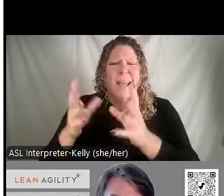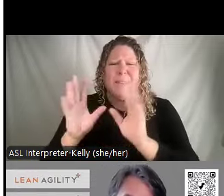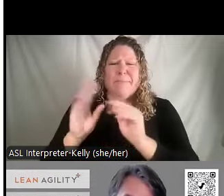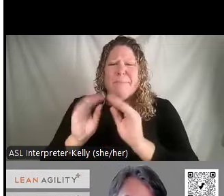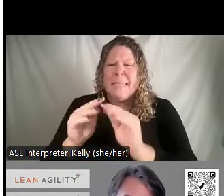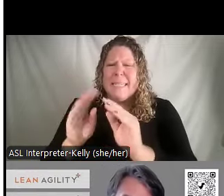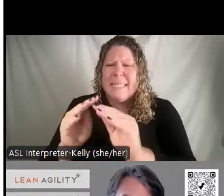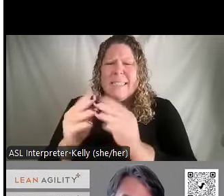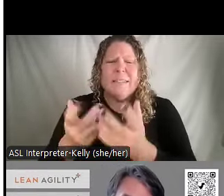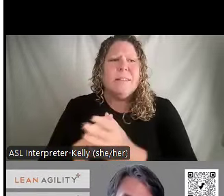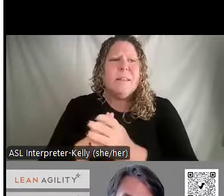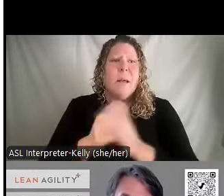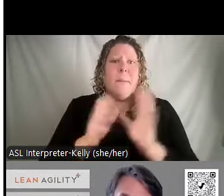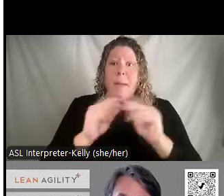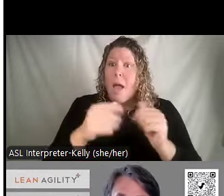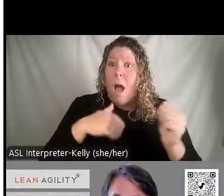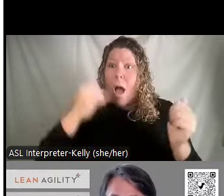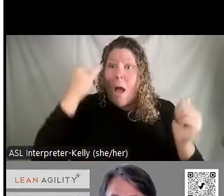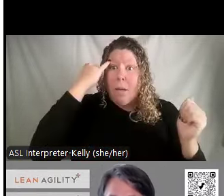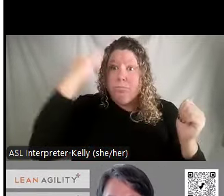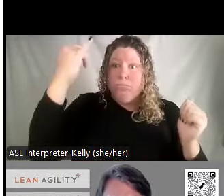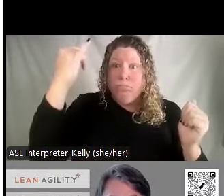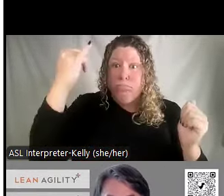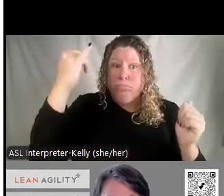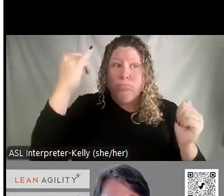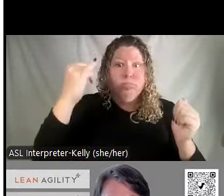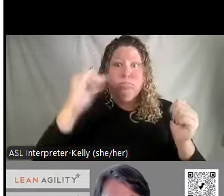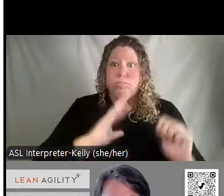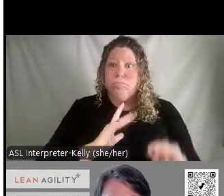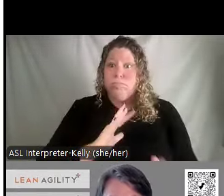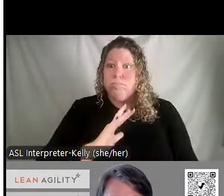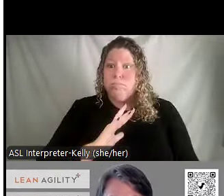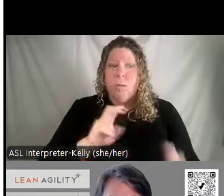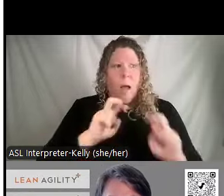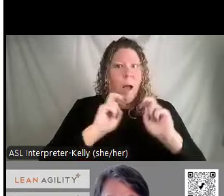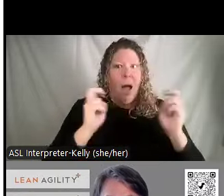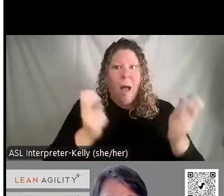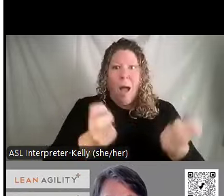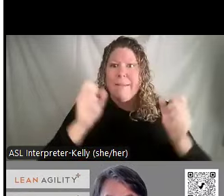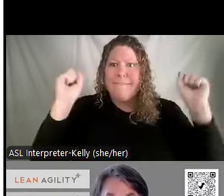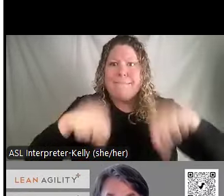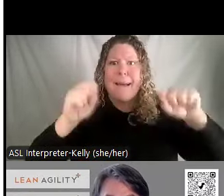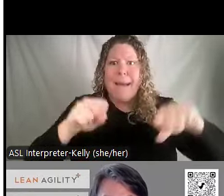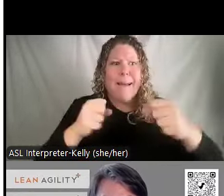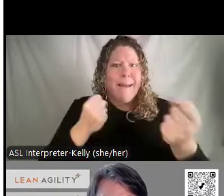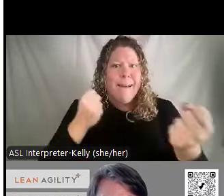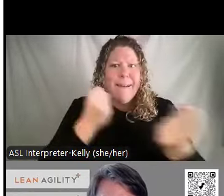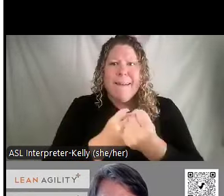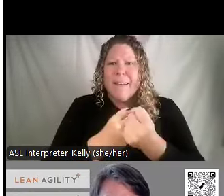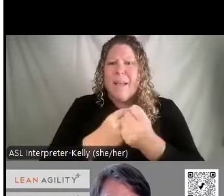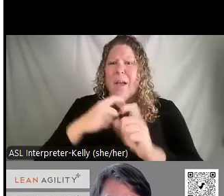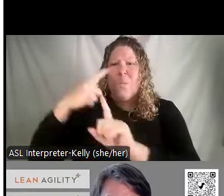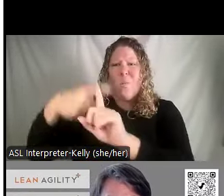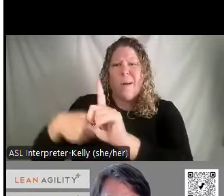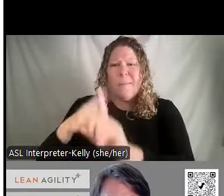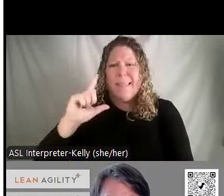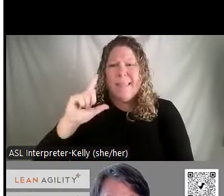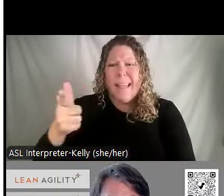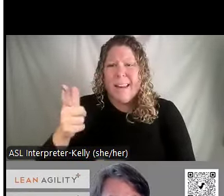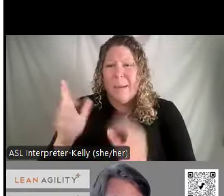where there's a great idea, and then a great idea, everybody around the table supports it, and then a month later, you have another